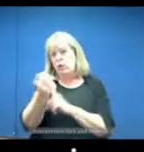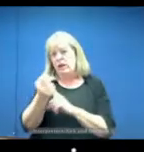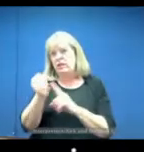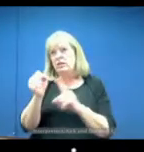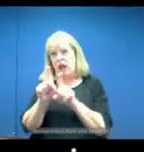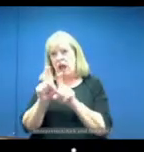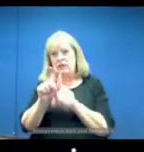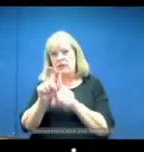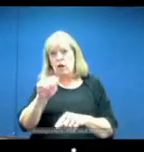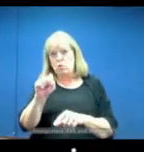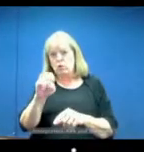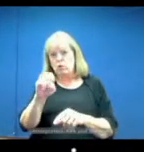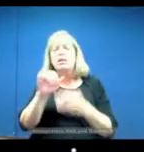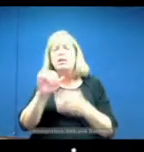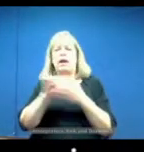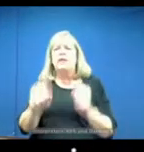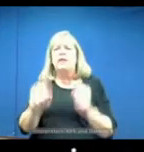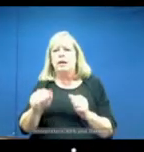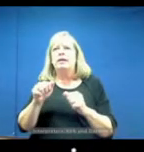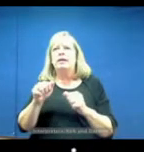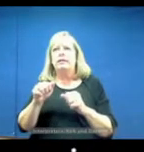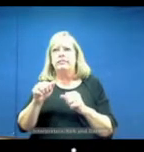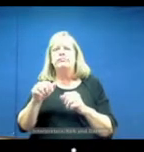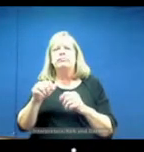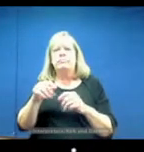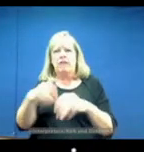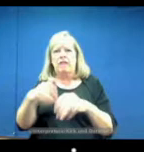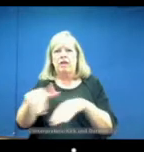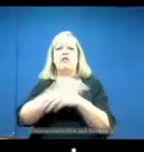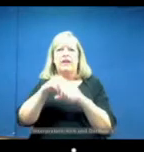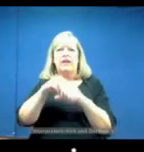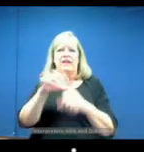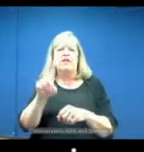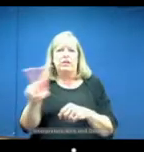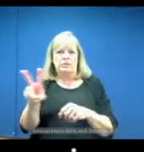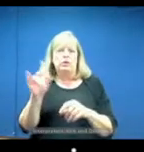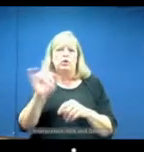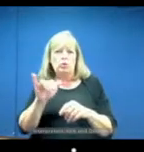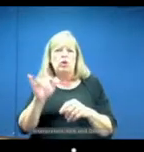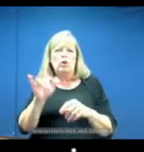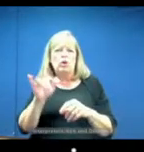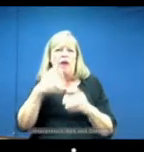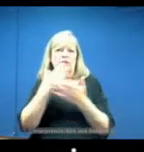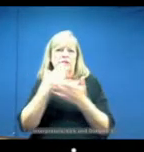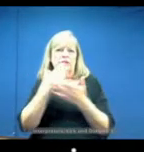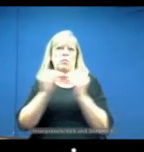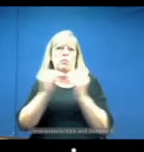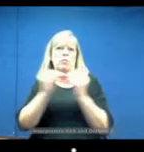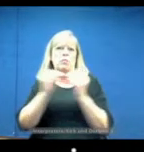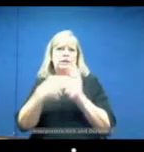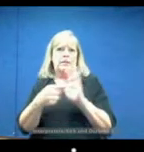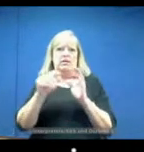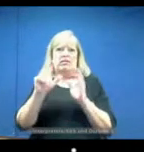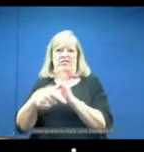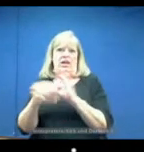protected in a domestic violence setting other than these, and we'll go through some of them.